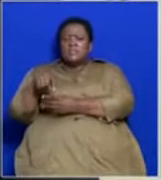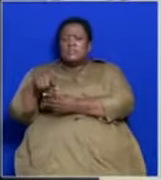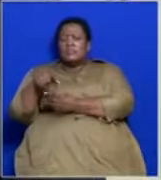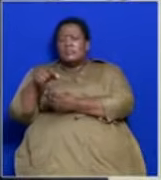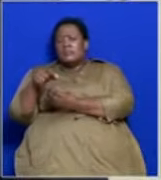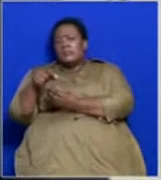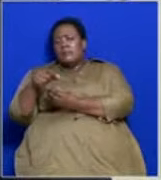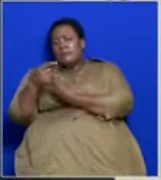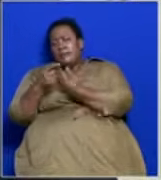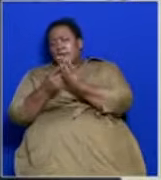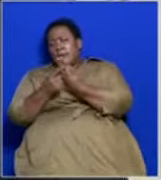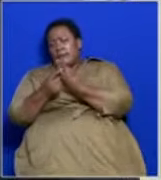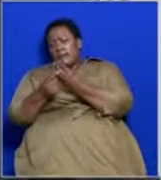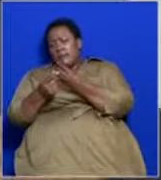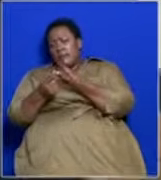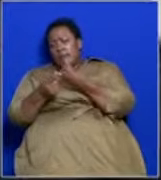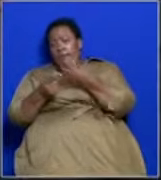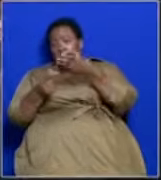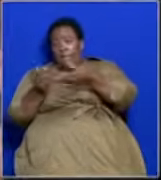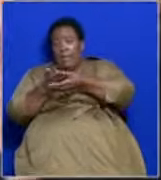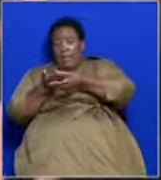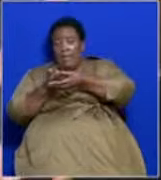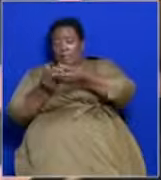of 3, the big file.